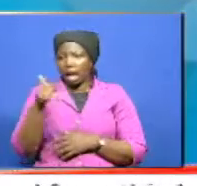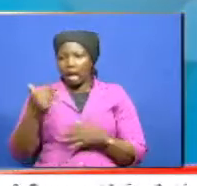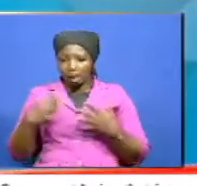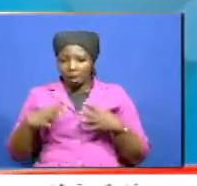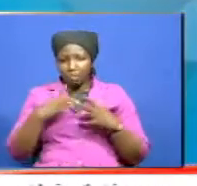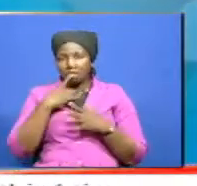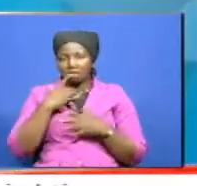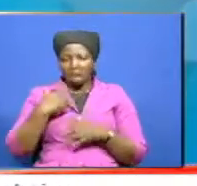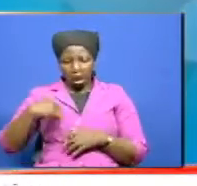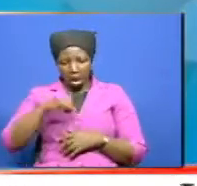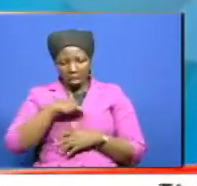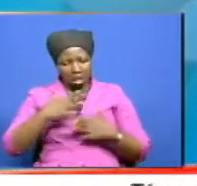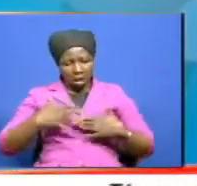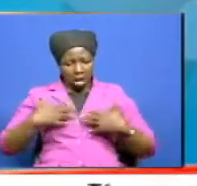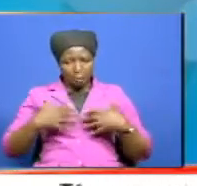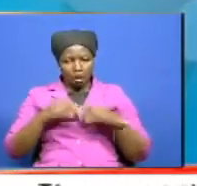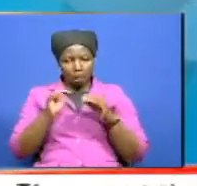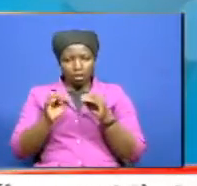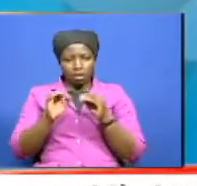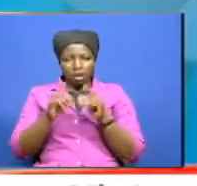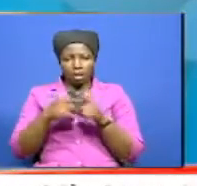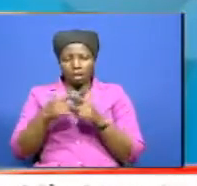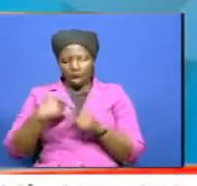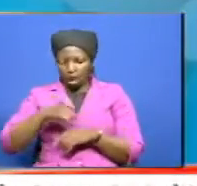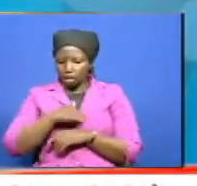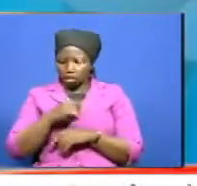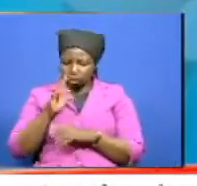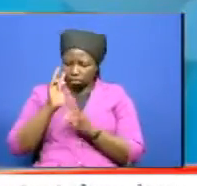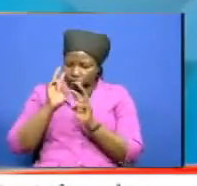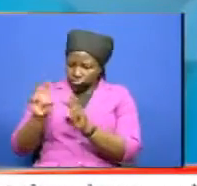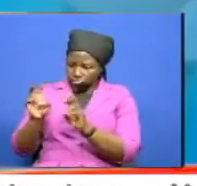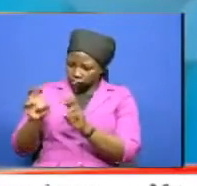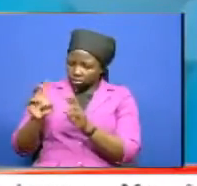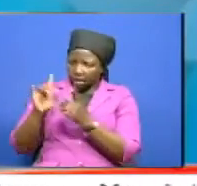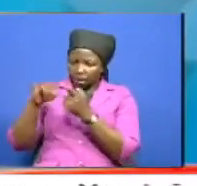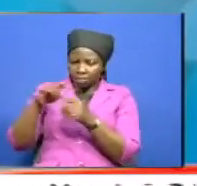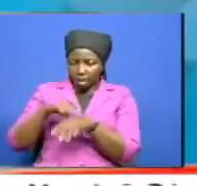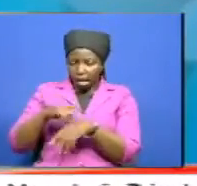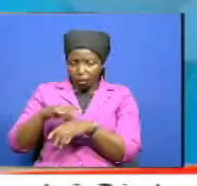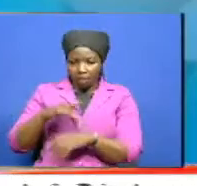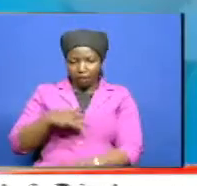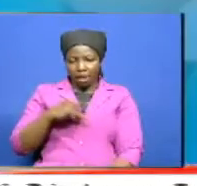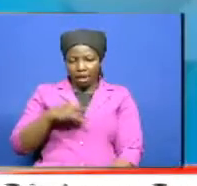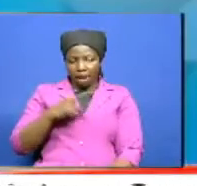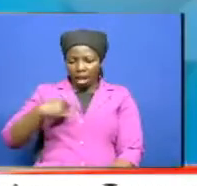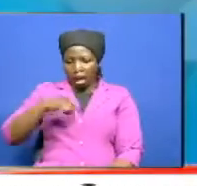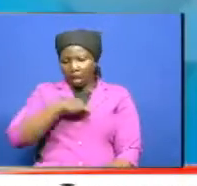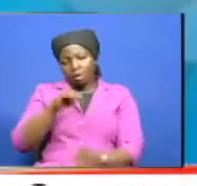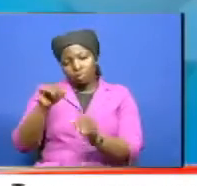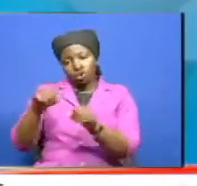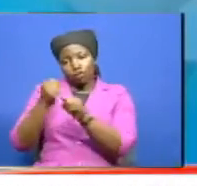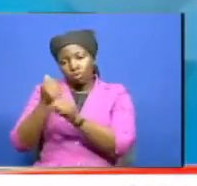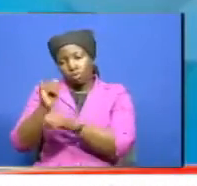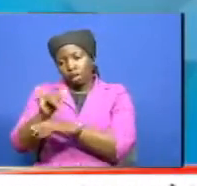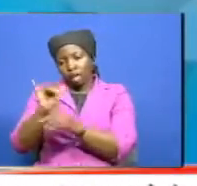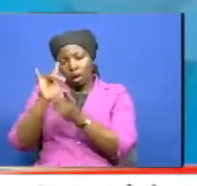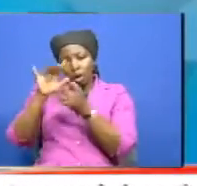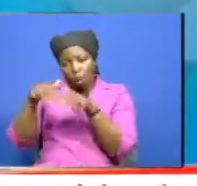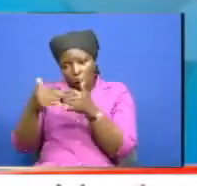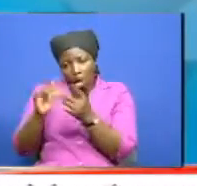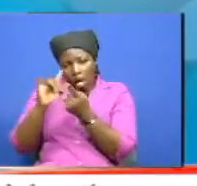so we'll take a sit back and see until we feel that we're in a position to, or until we feel that we have enough